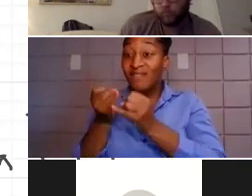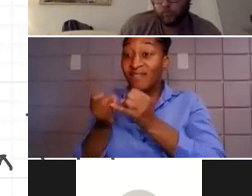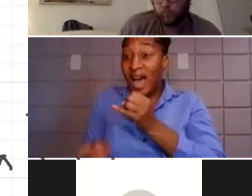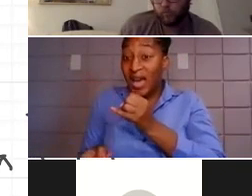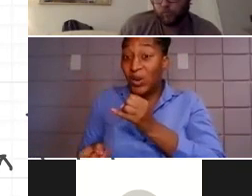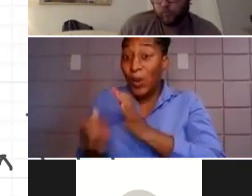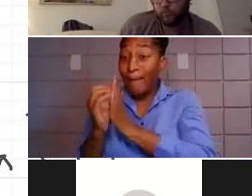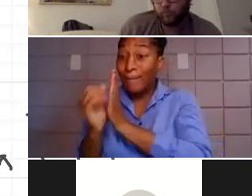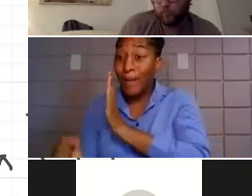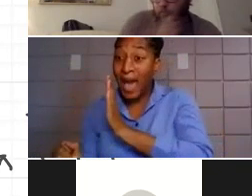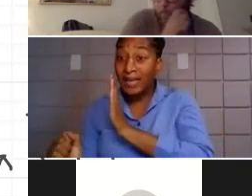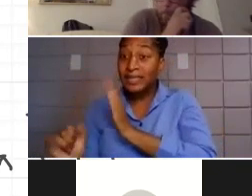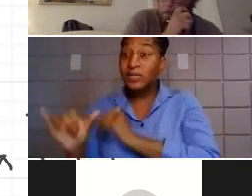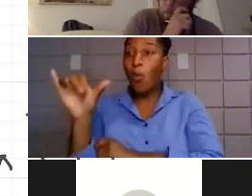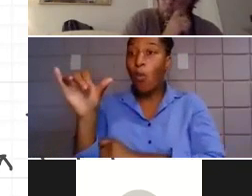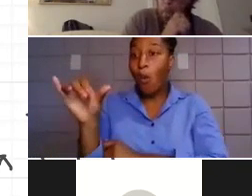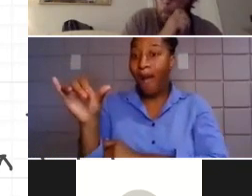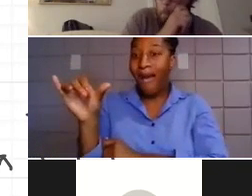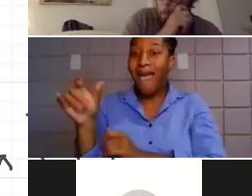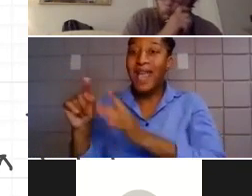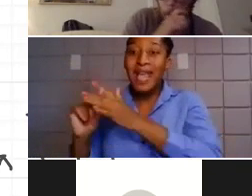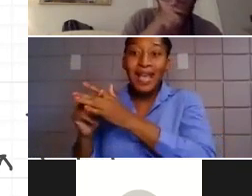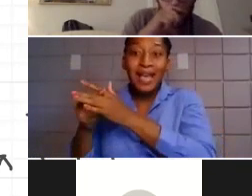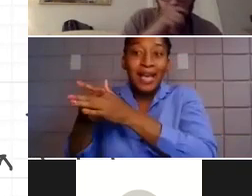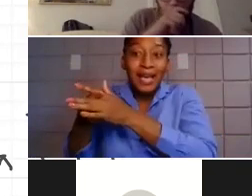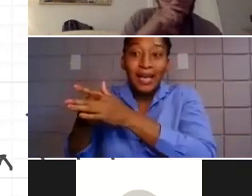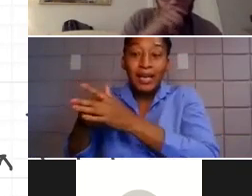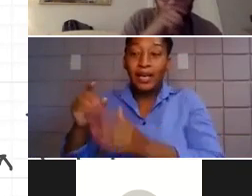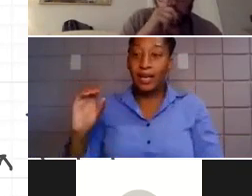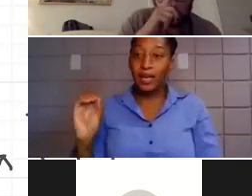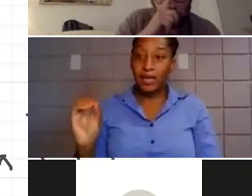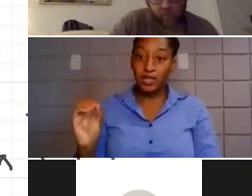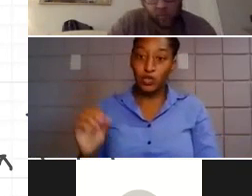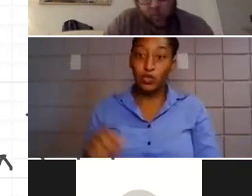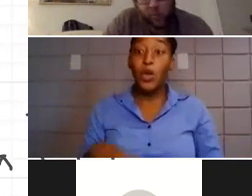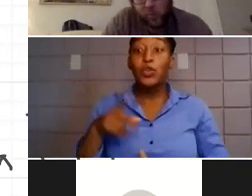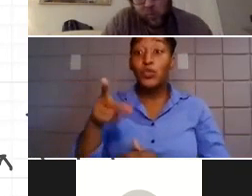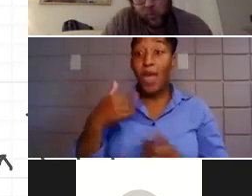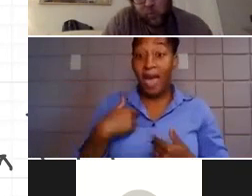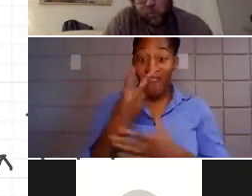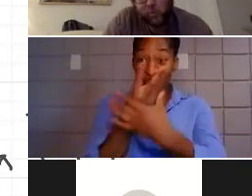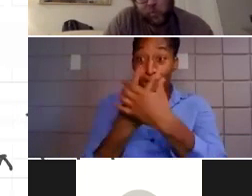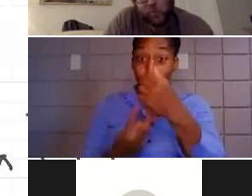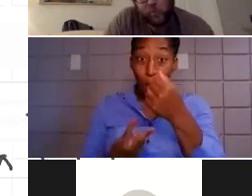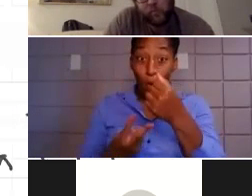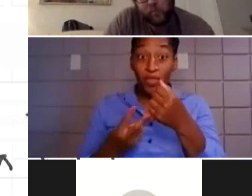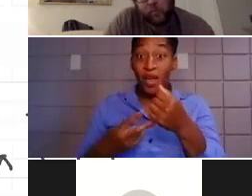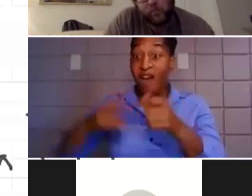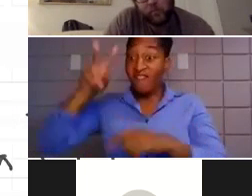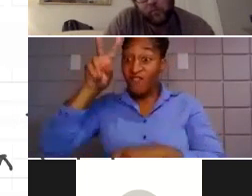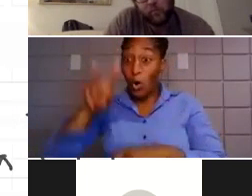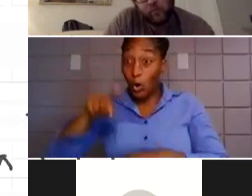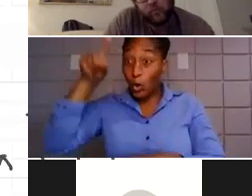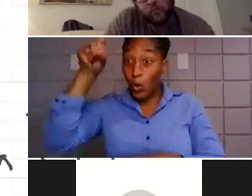remember, you have both of these going on simultaneously, but when you're dealing